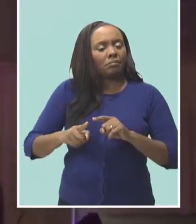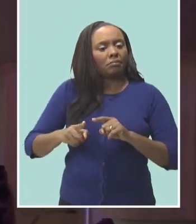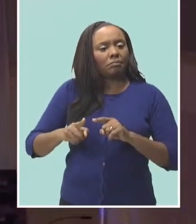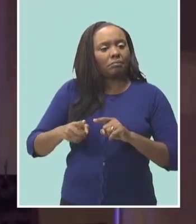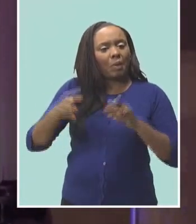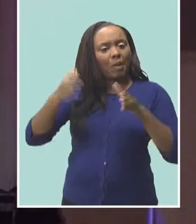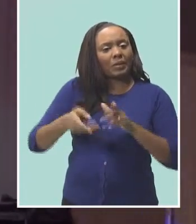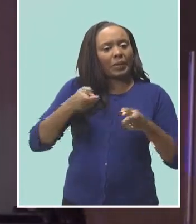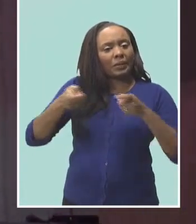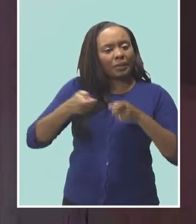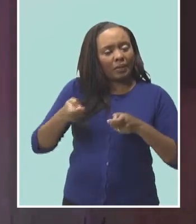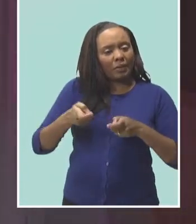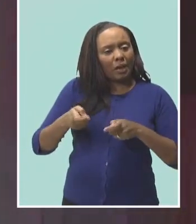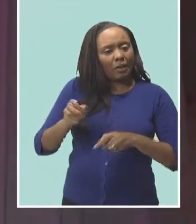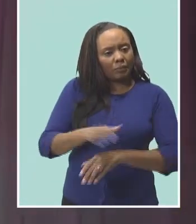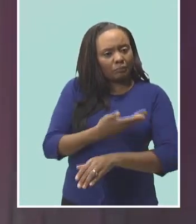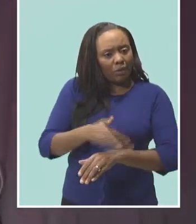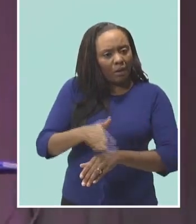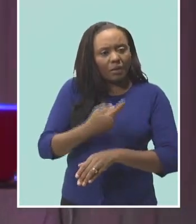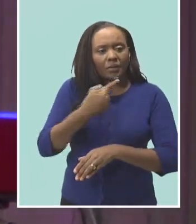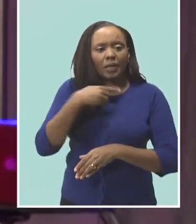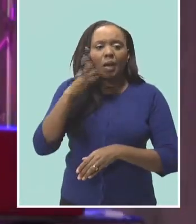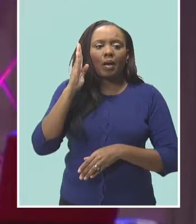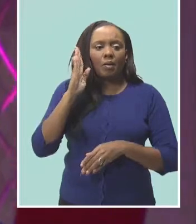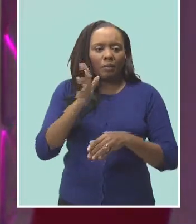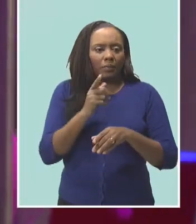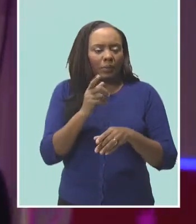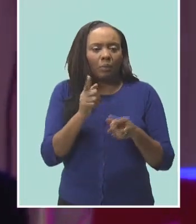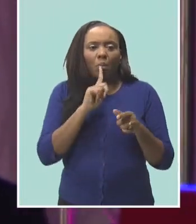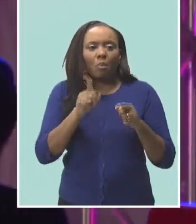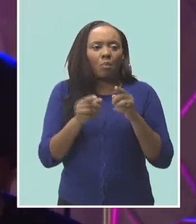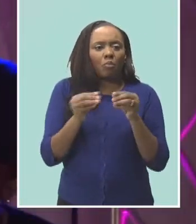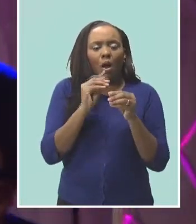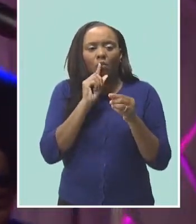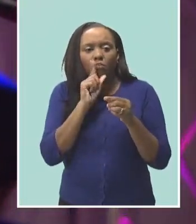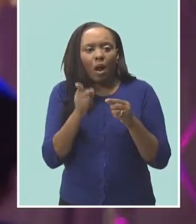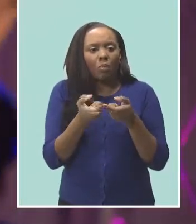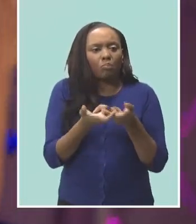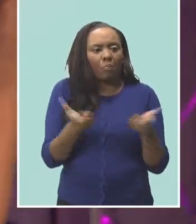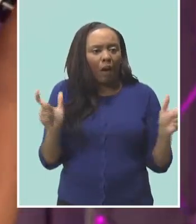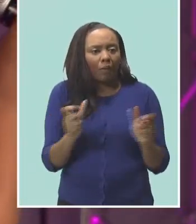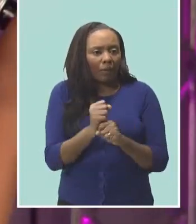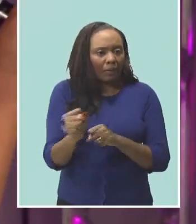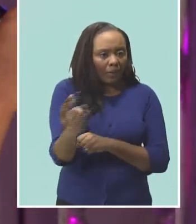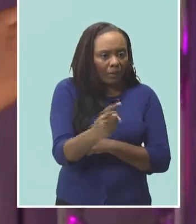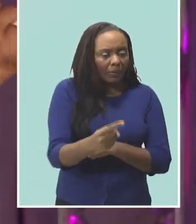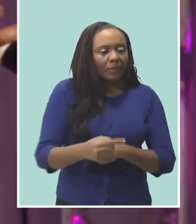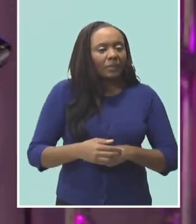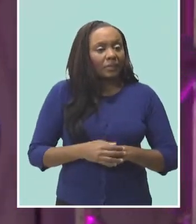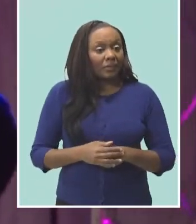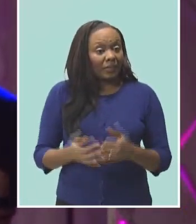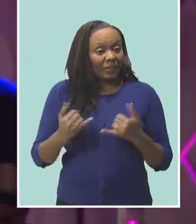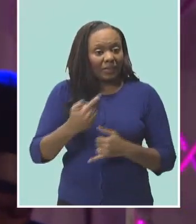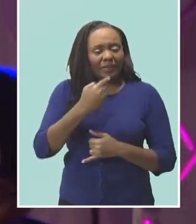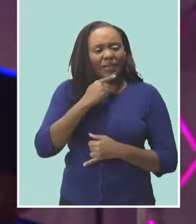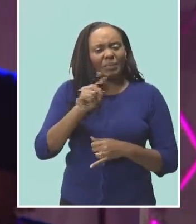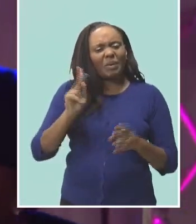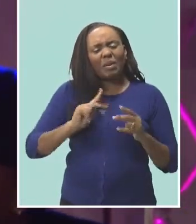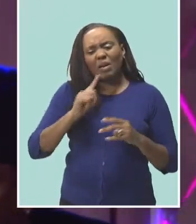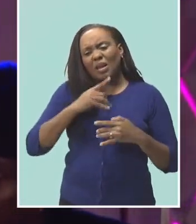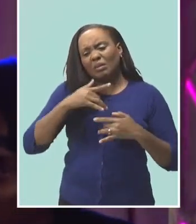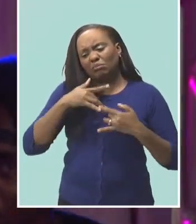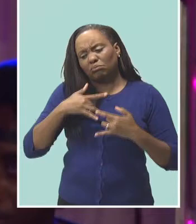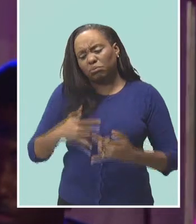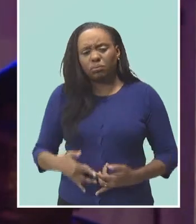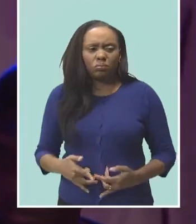to make up with a bigger and better show come next year. Speaking to CBC News earlier today, Mr. Weeks said while disappointed, the